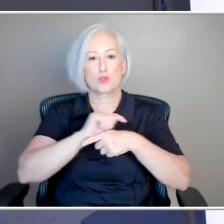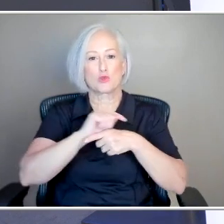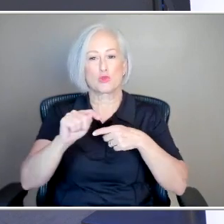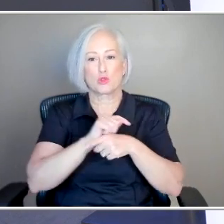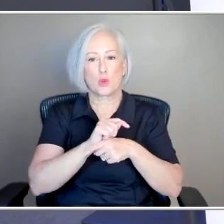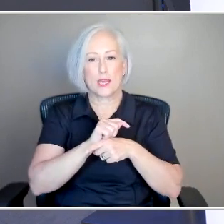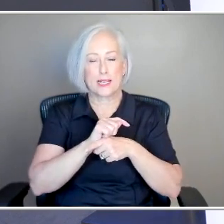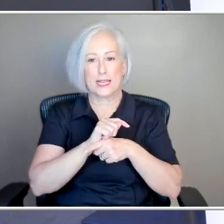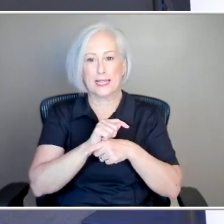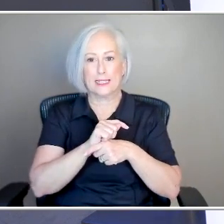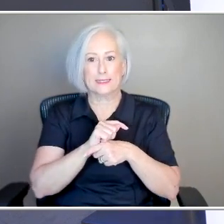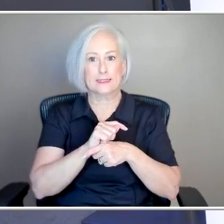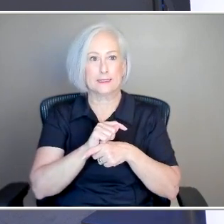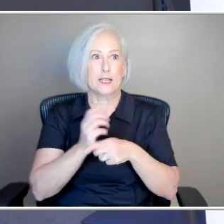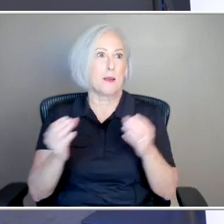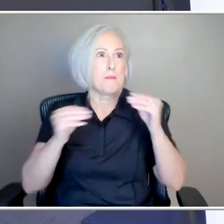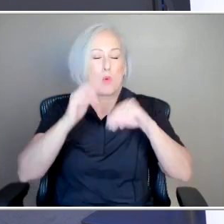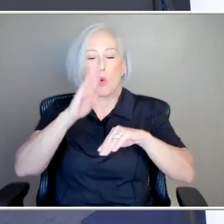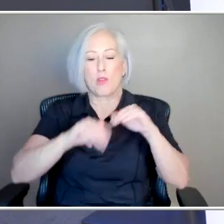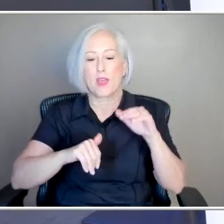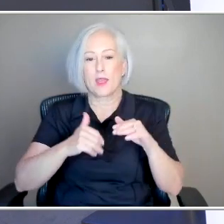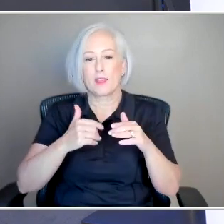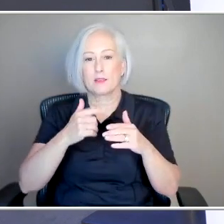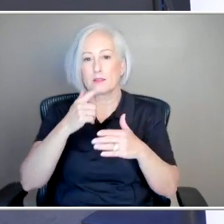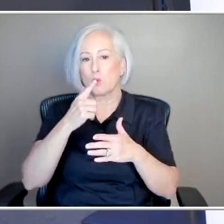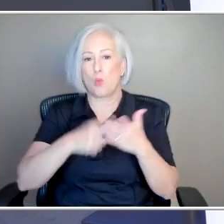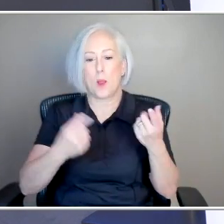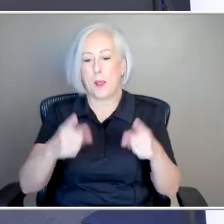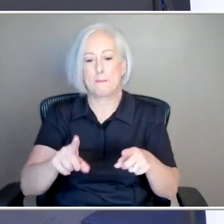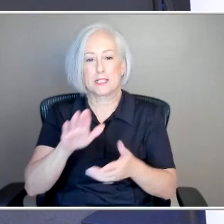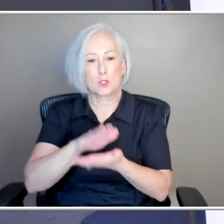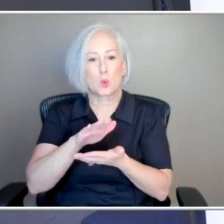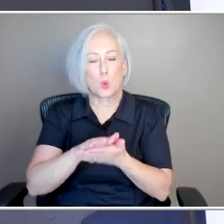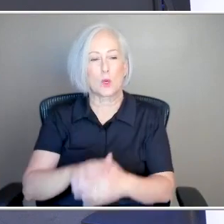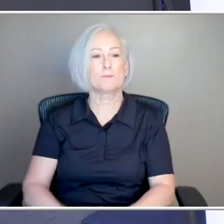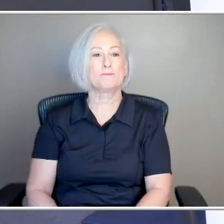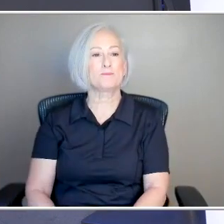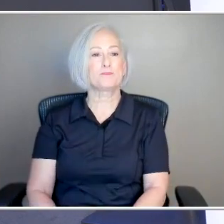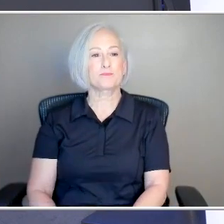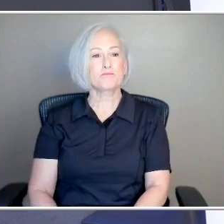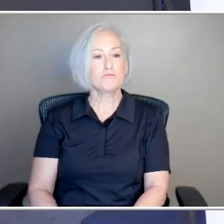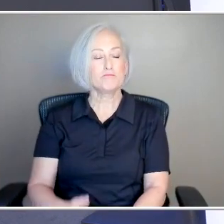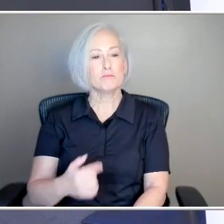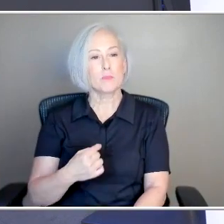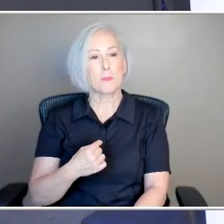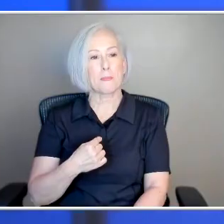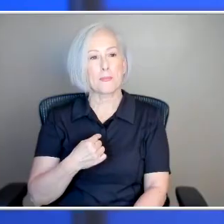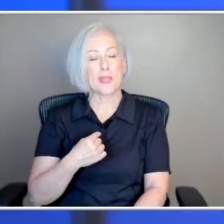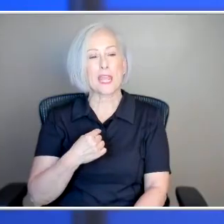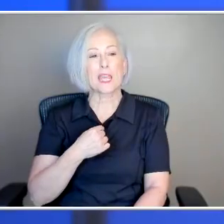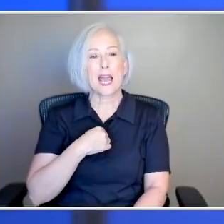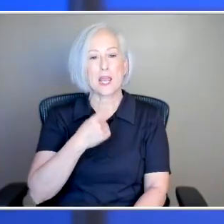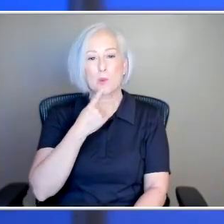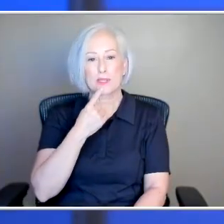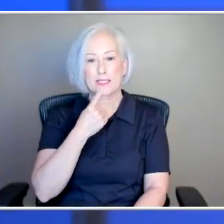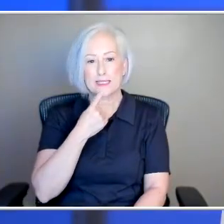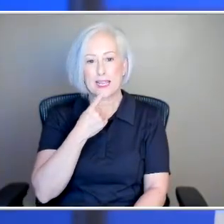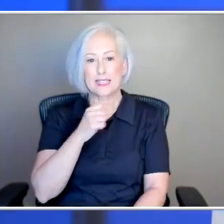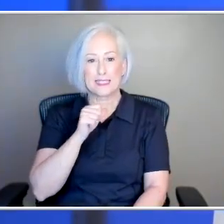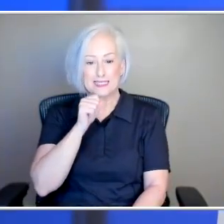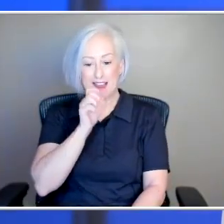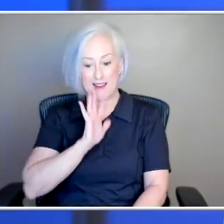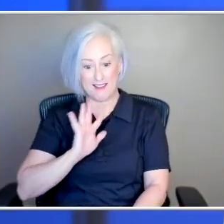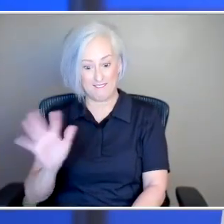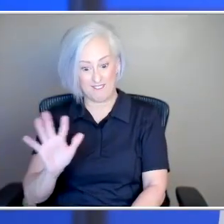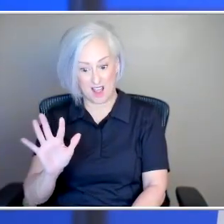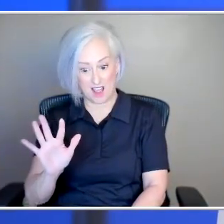what they're getting at school? Yeah. I would say that maybe not at 5 years old, but middle school